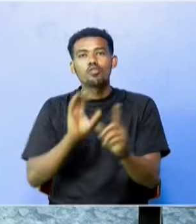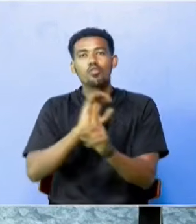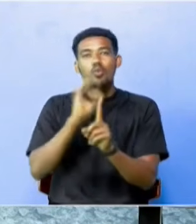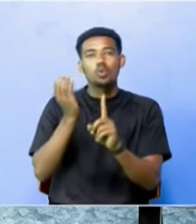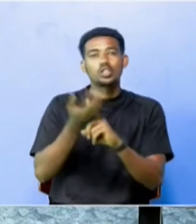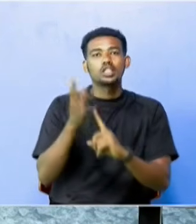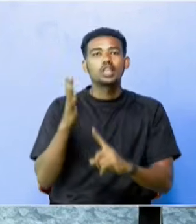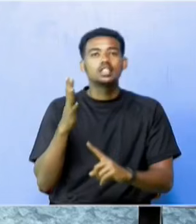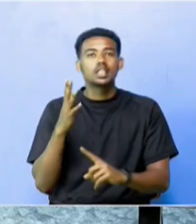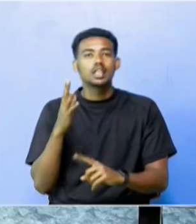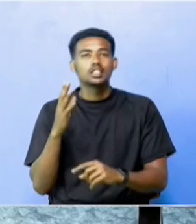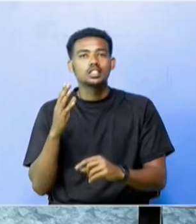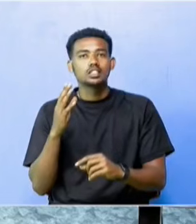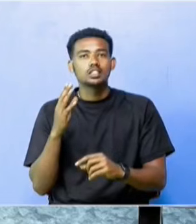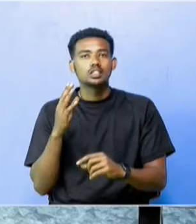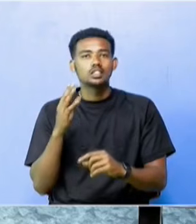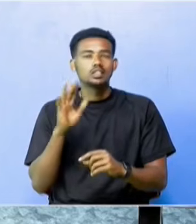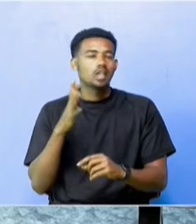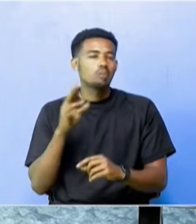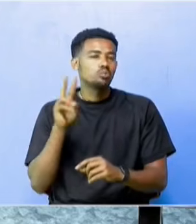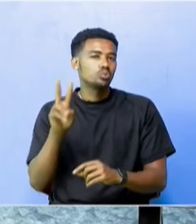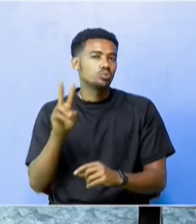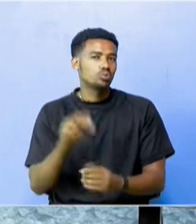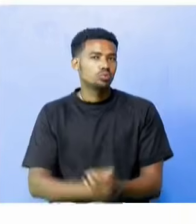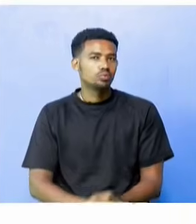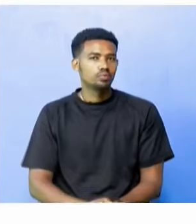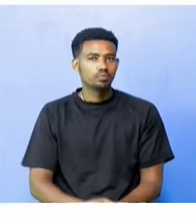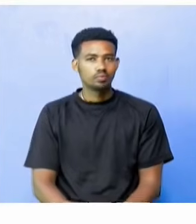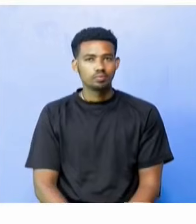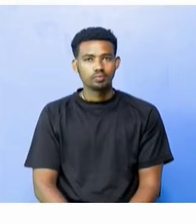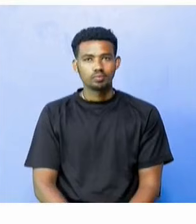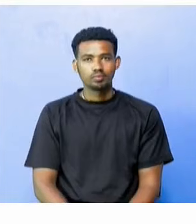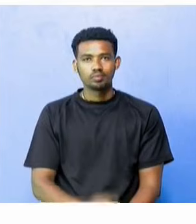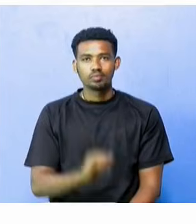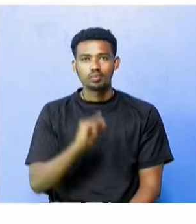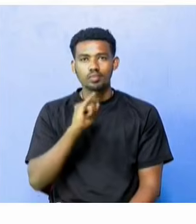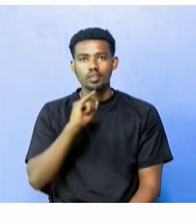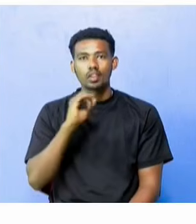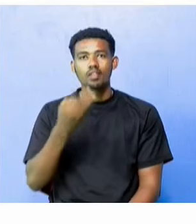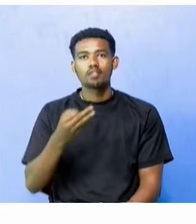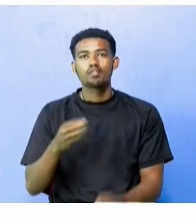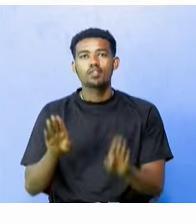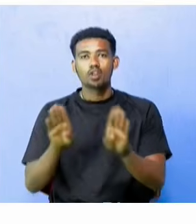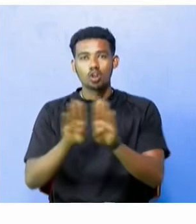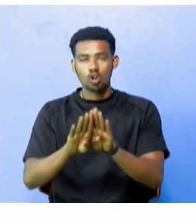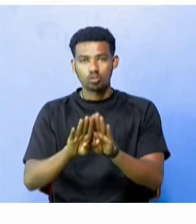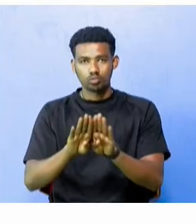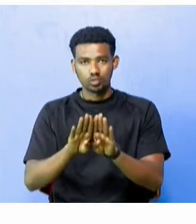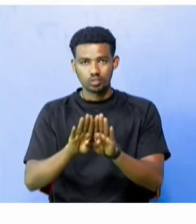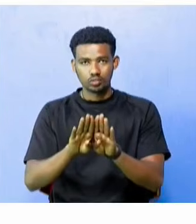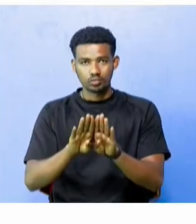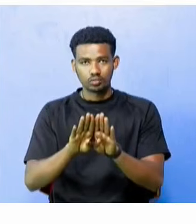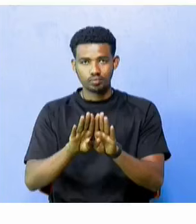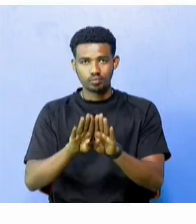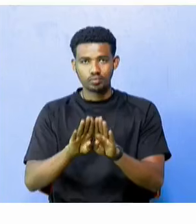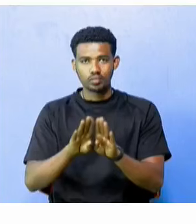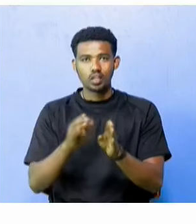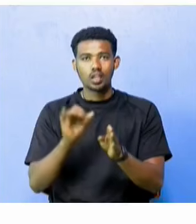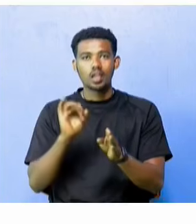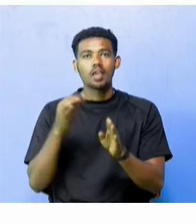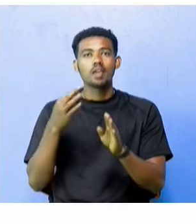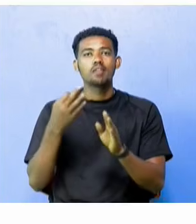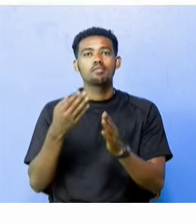sentence type 2. Yes? We have what? If clause, if, plus,